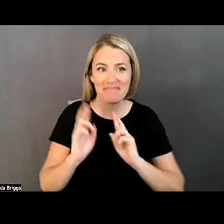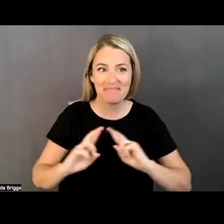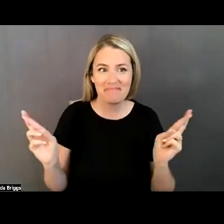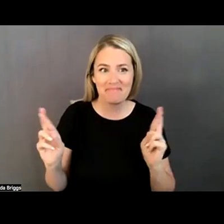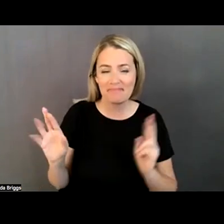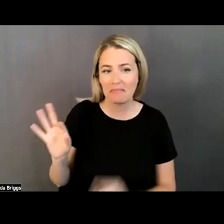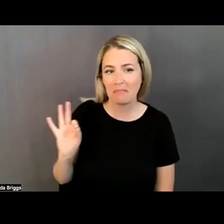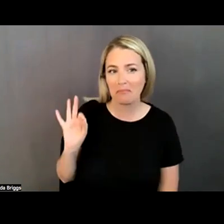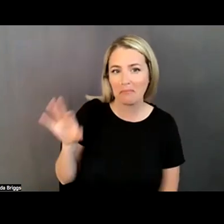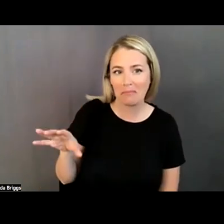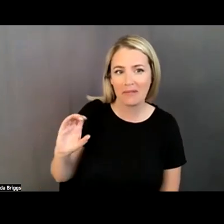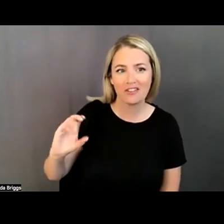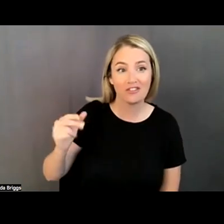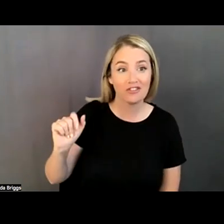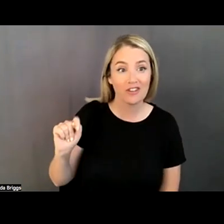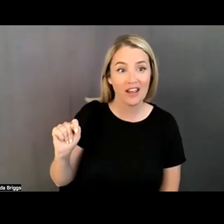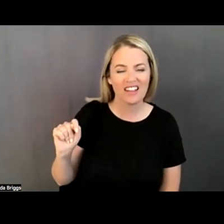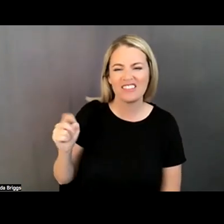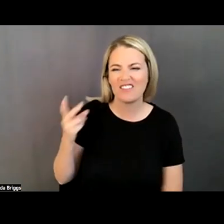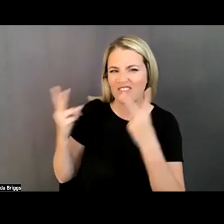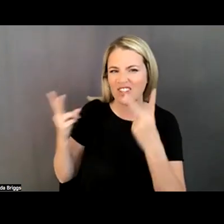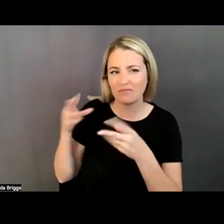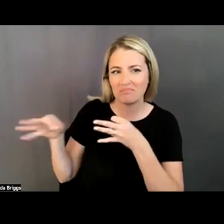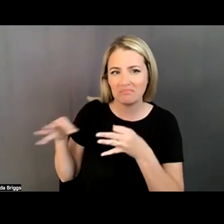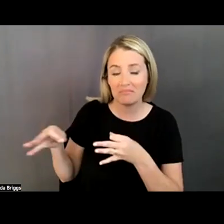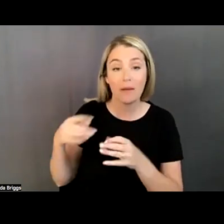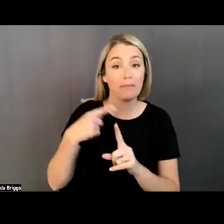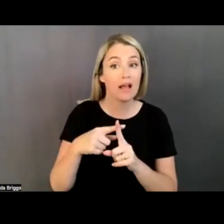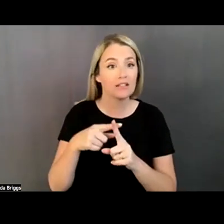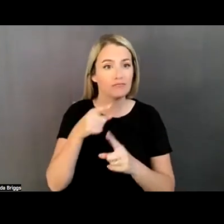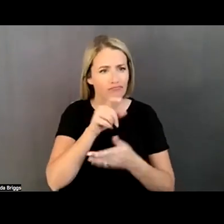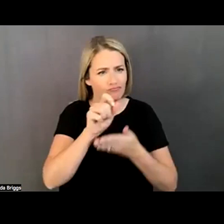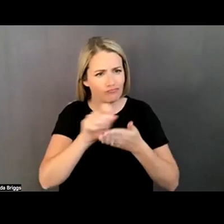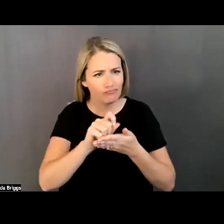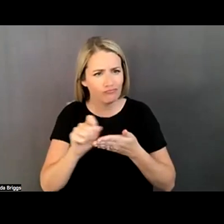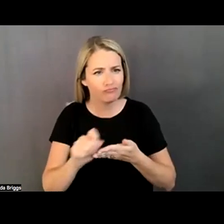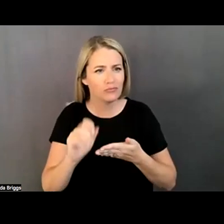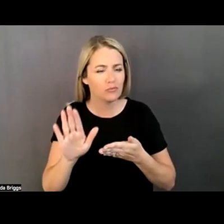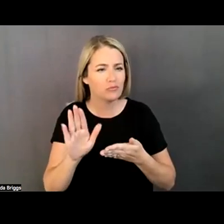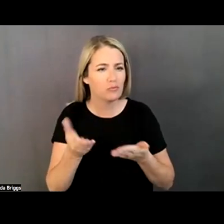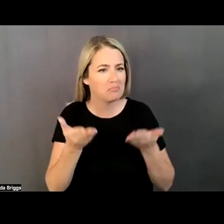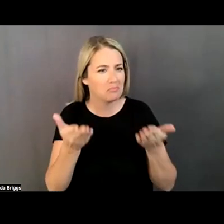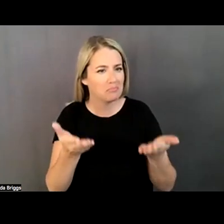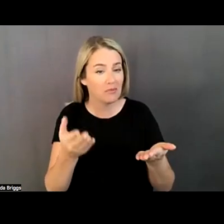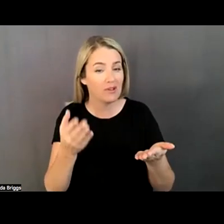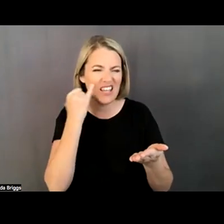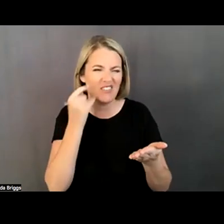thread the visual description as well as the journaling prompt for folks who are going into the quiet